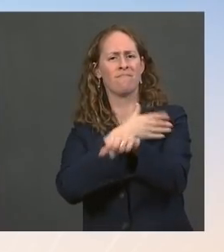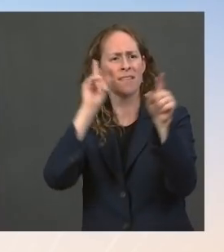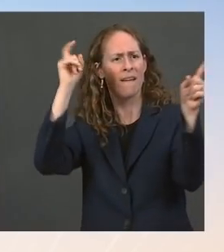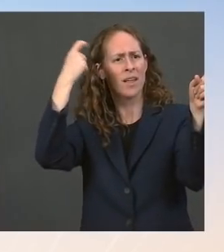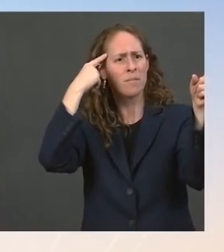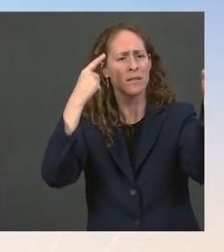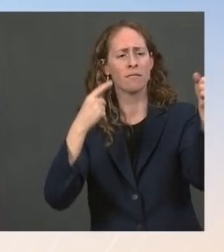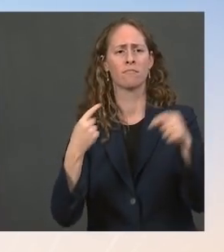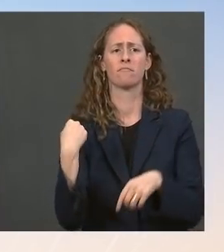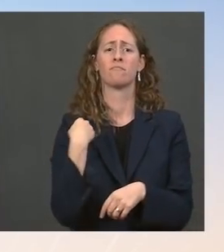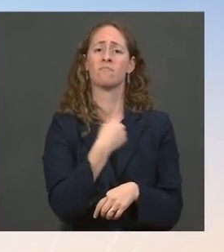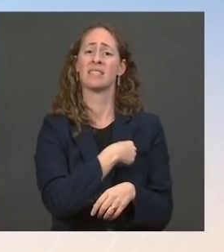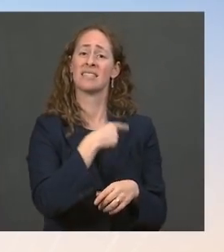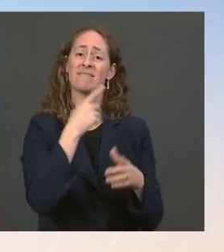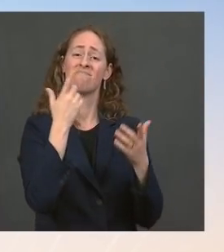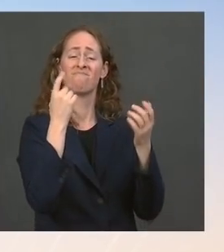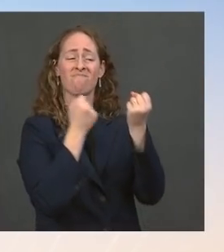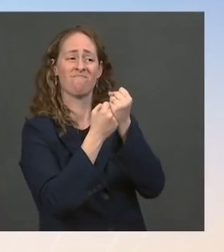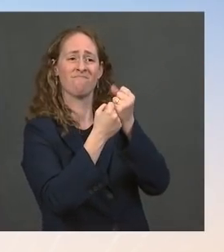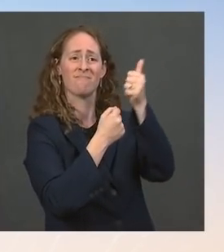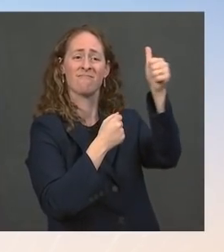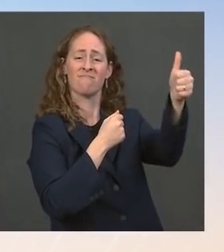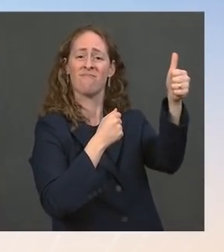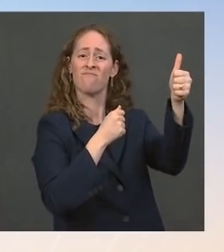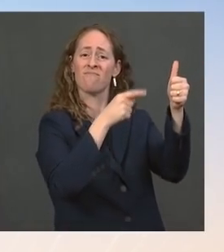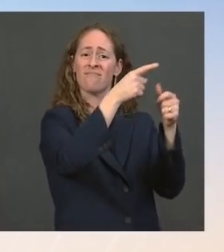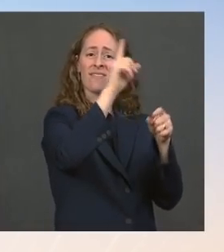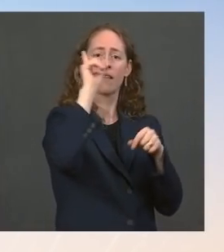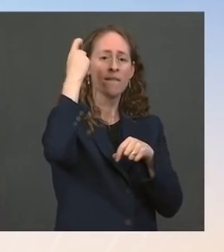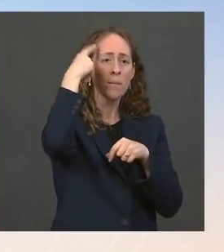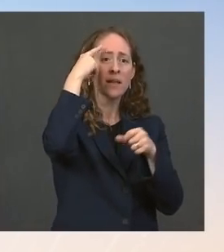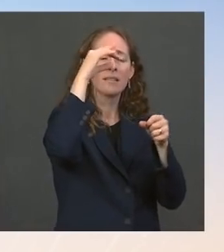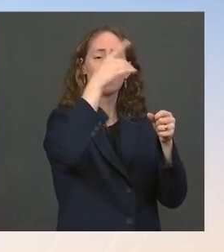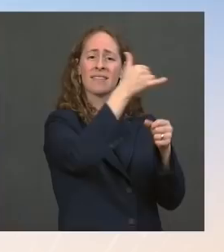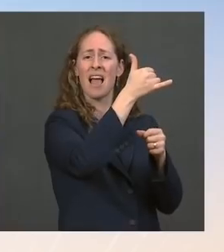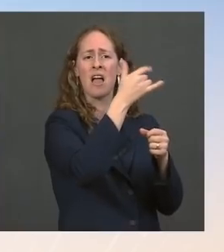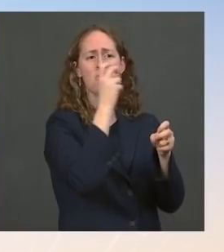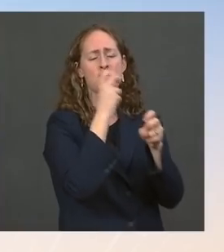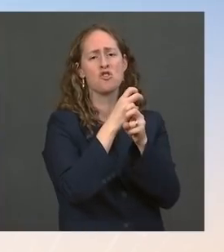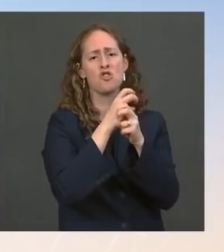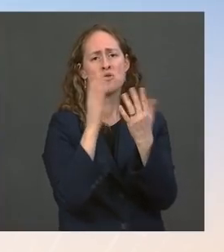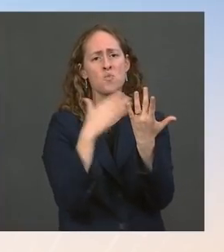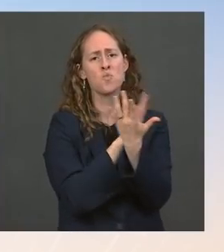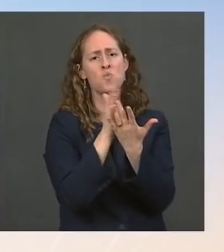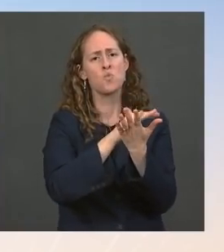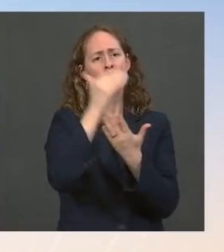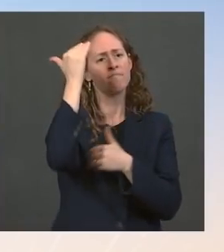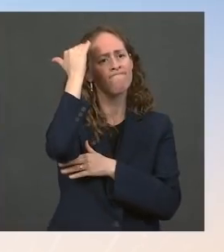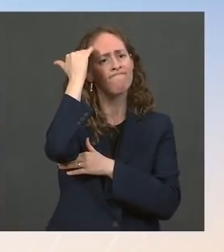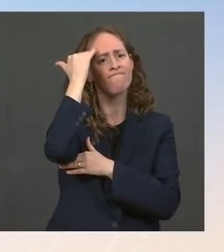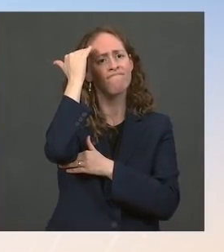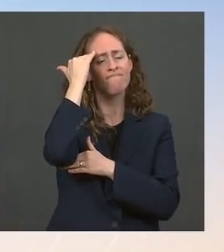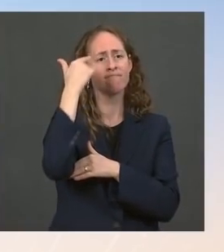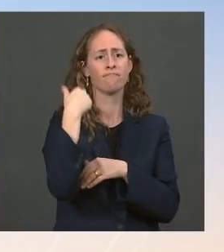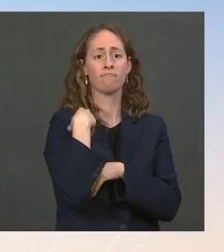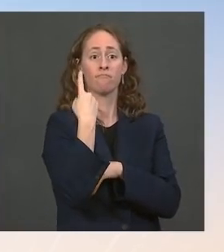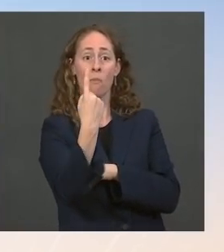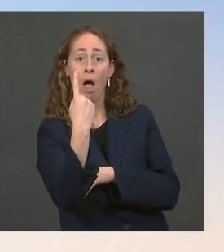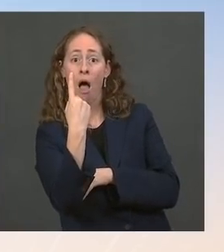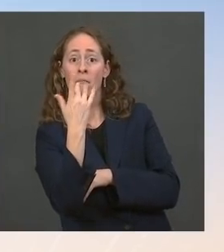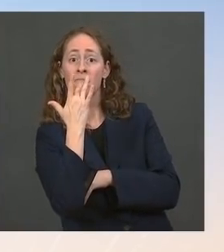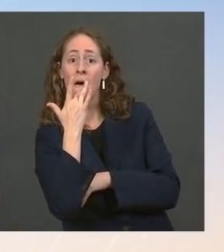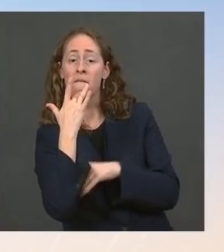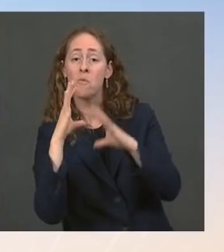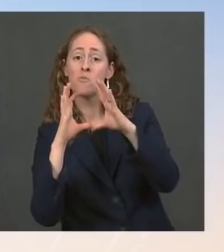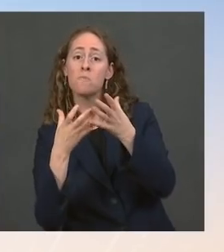Haitian-led process charting the country's course through the current political situation. We don't back any one political group, and we